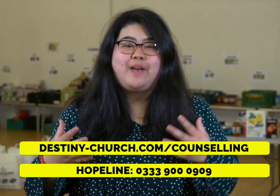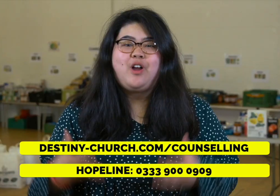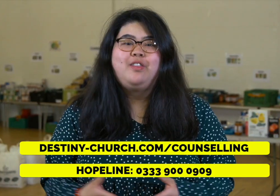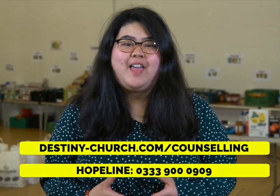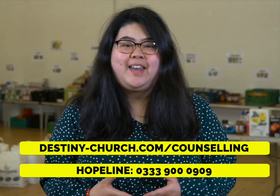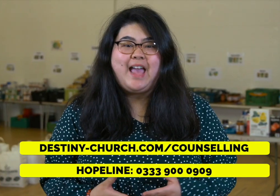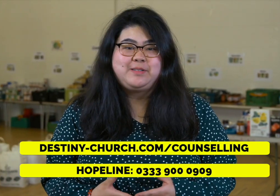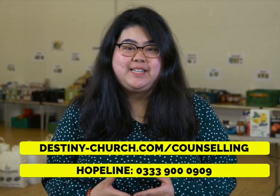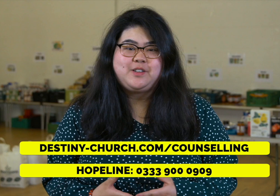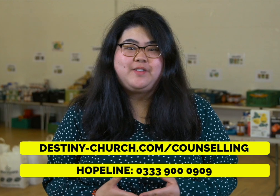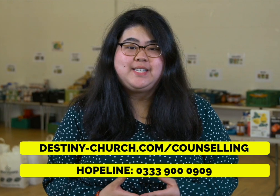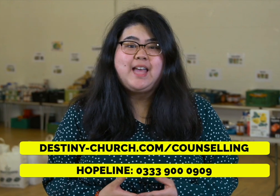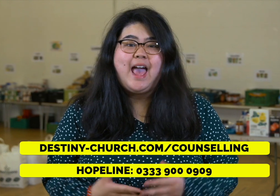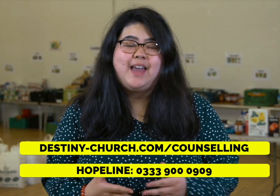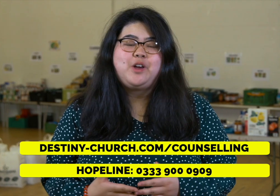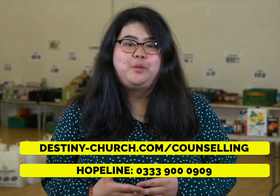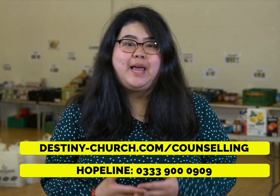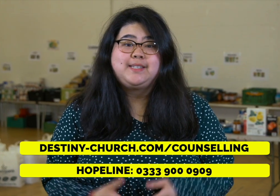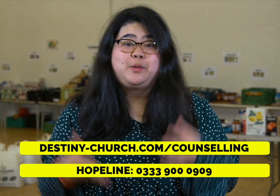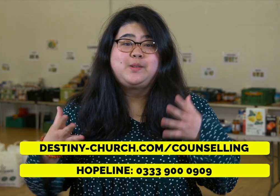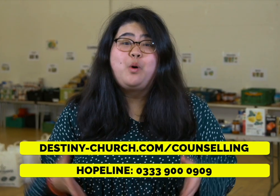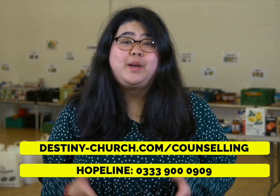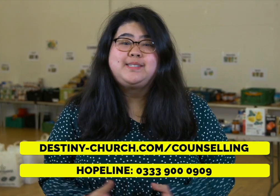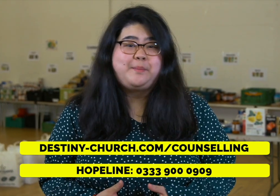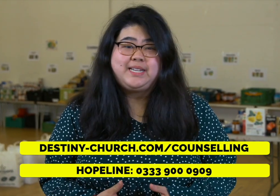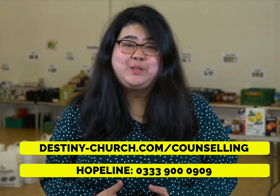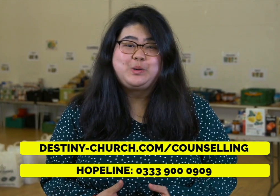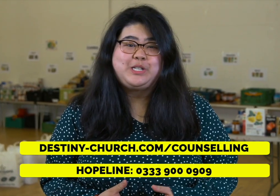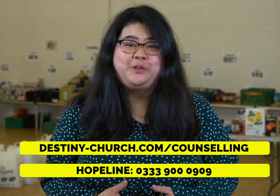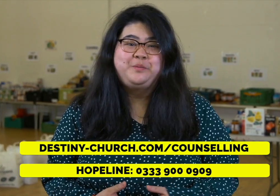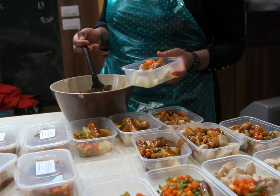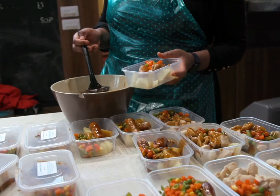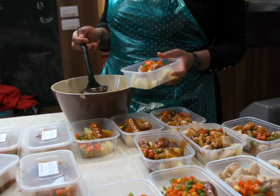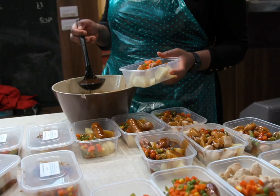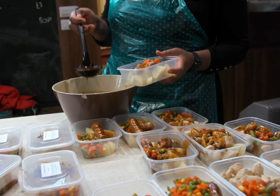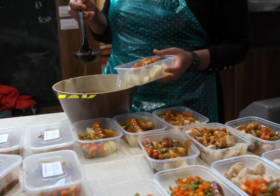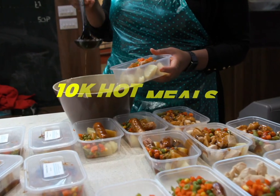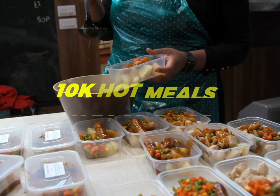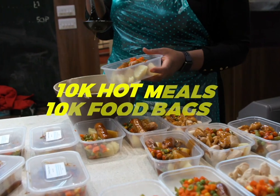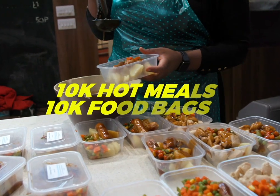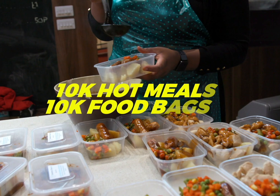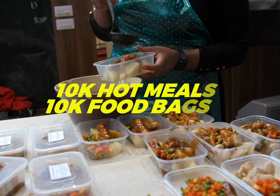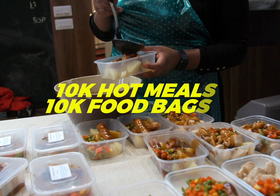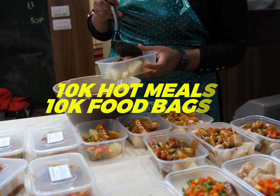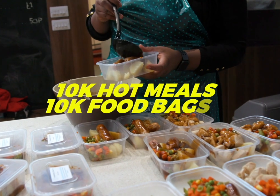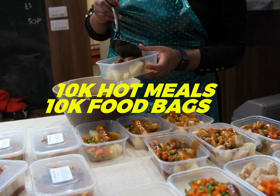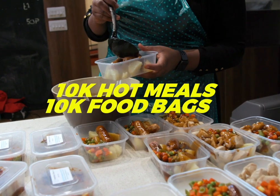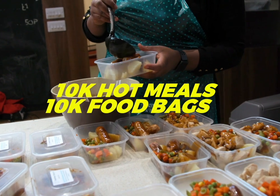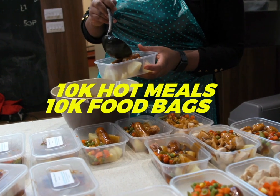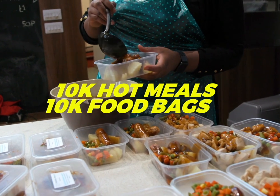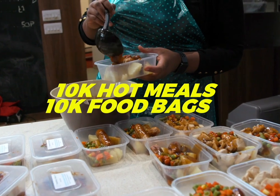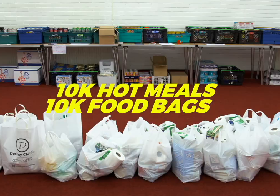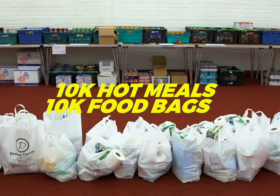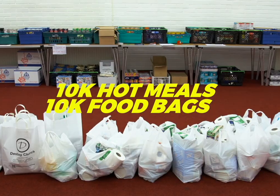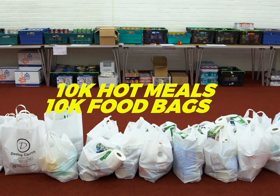We have an online counselling service and a hope line, so there's always somebody to talk to. Since the beginning of lockdown, we've given out over 10,000